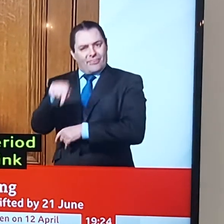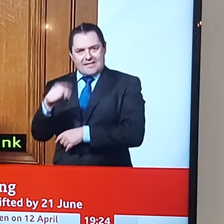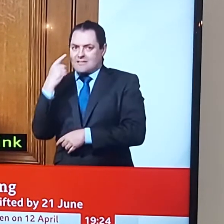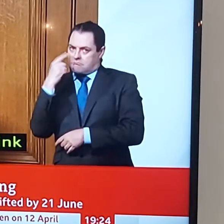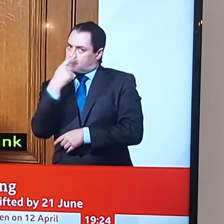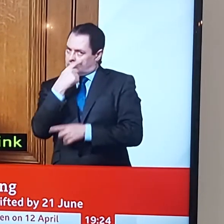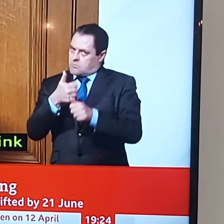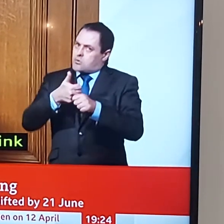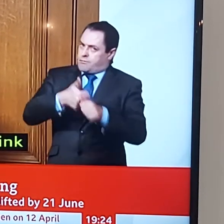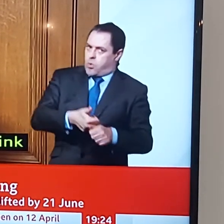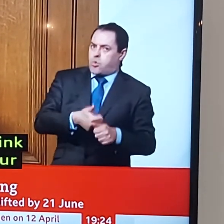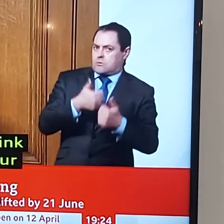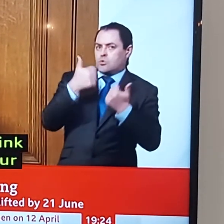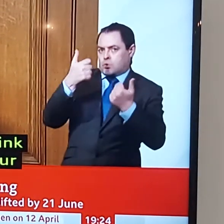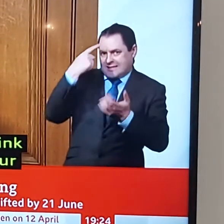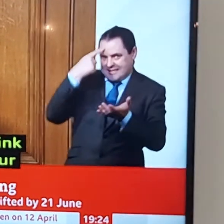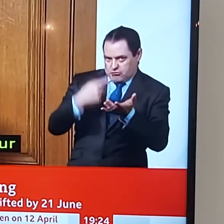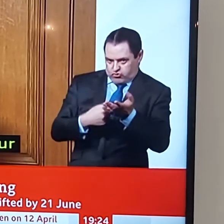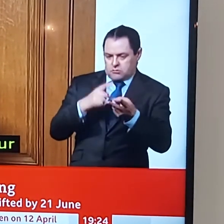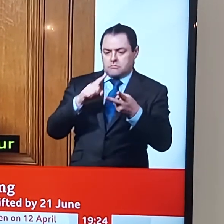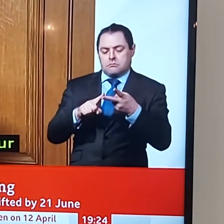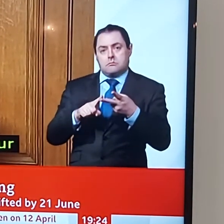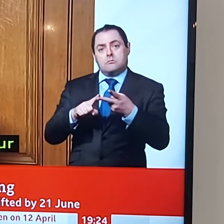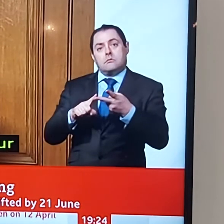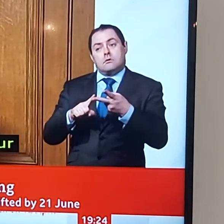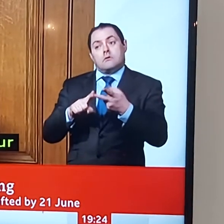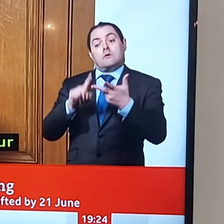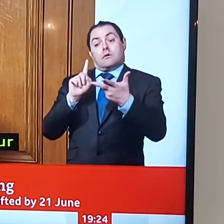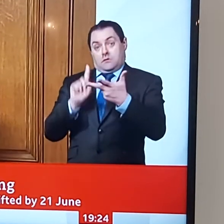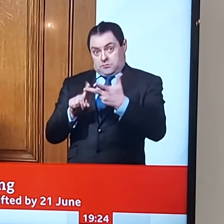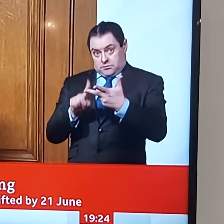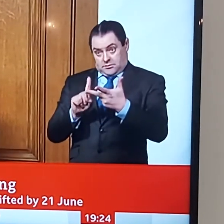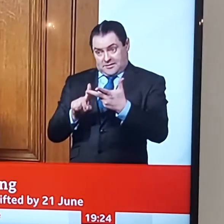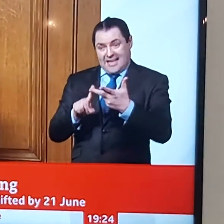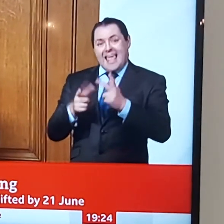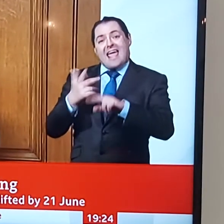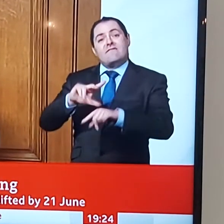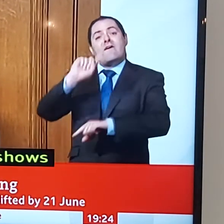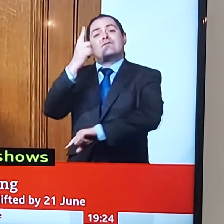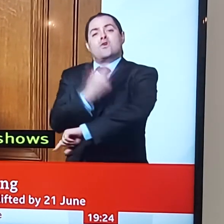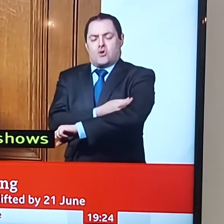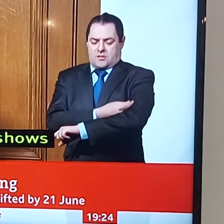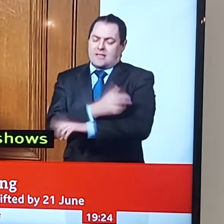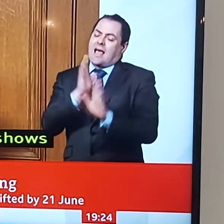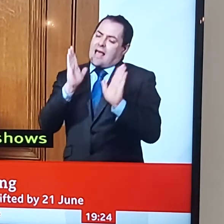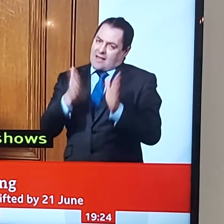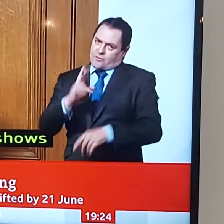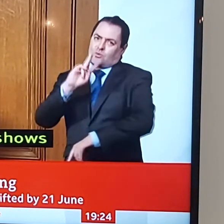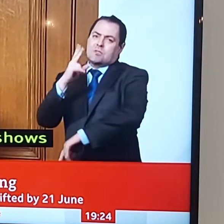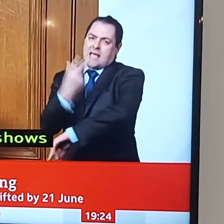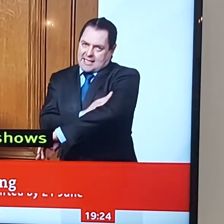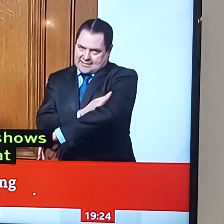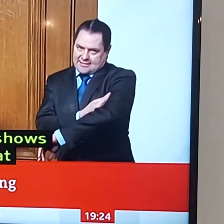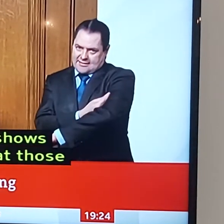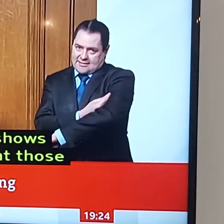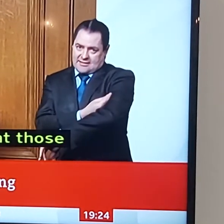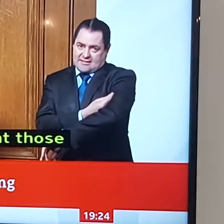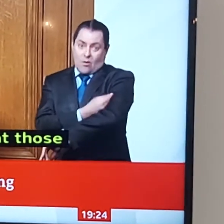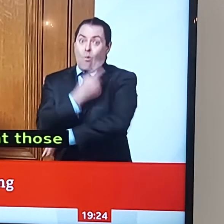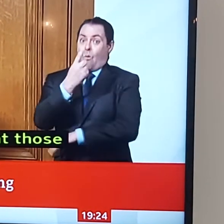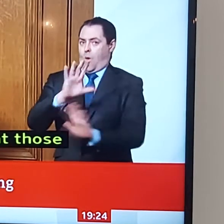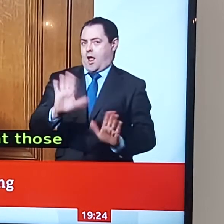shows is that we must make sure that those who've had a first vaccine go on to get their second vaccine.